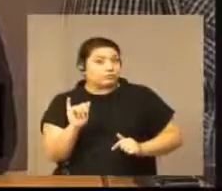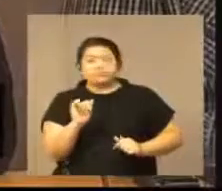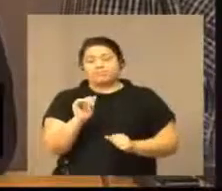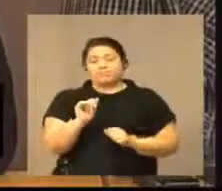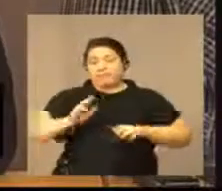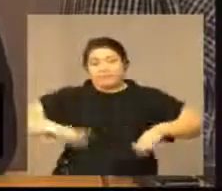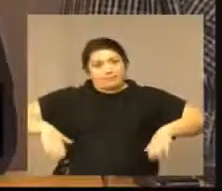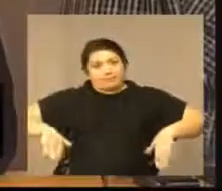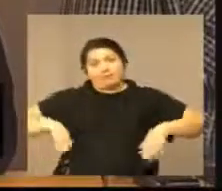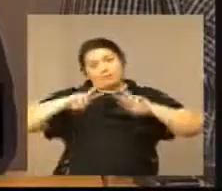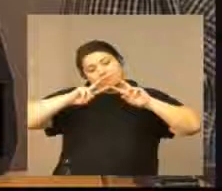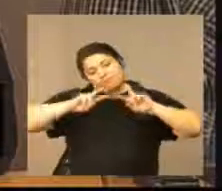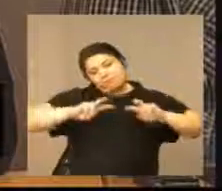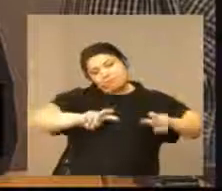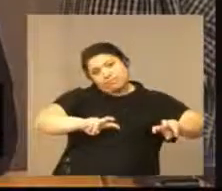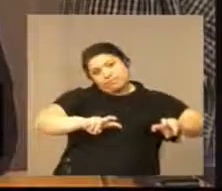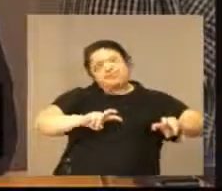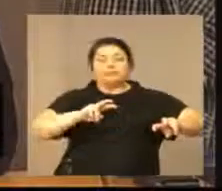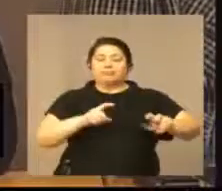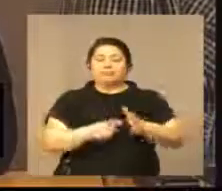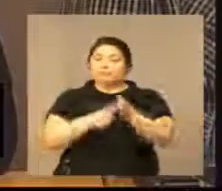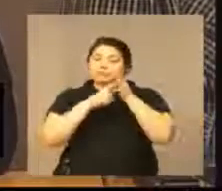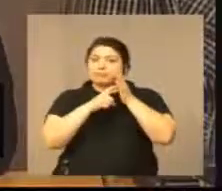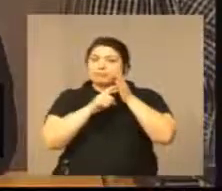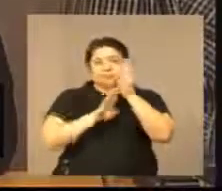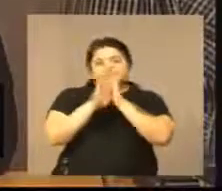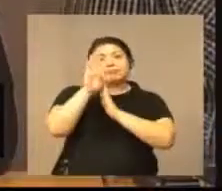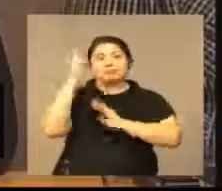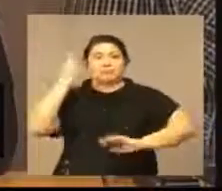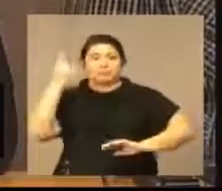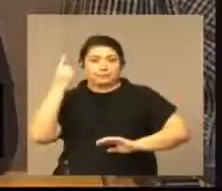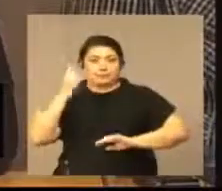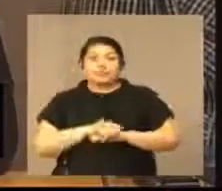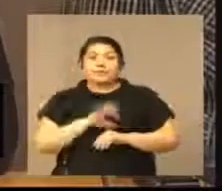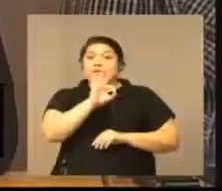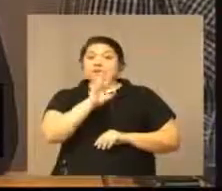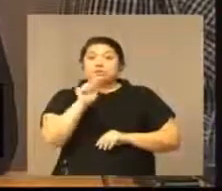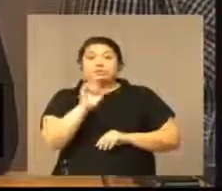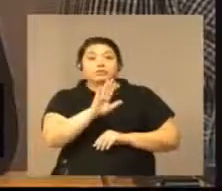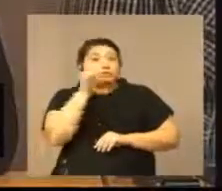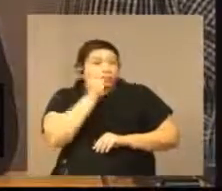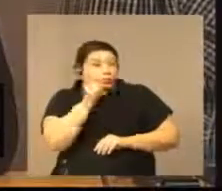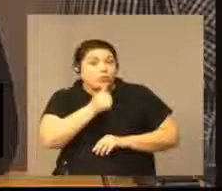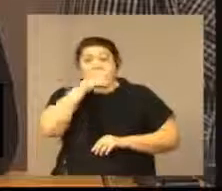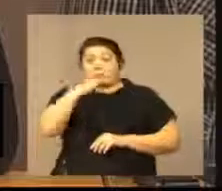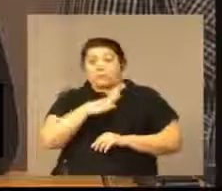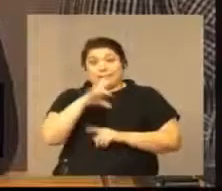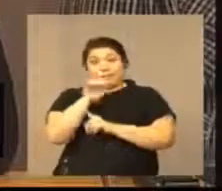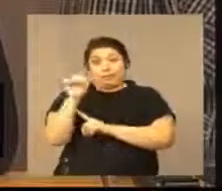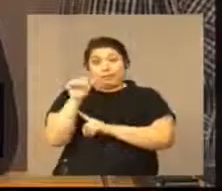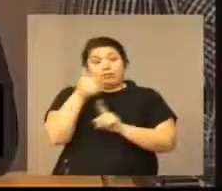First Nations. We need to change this. First Nation women and girls with disabilities have